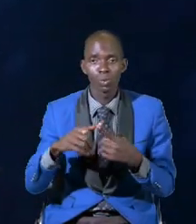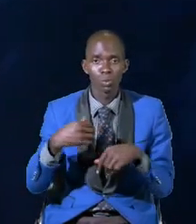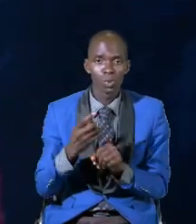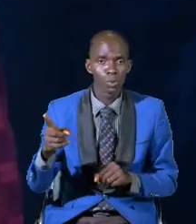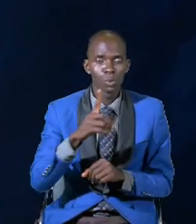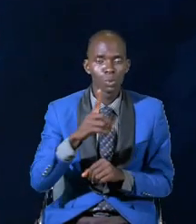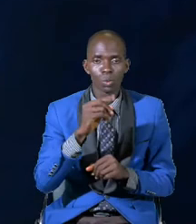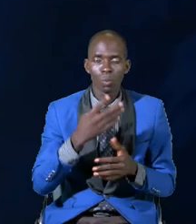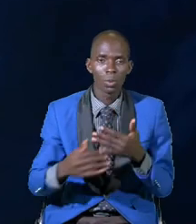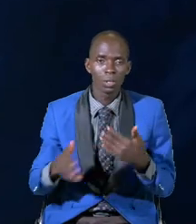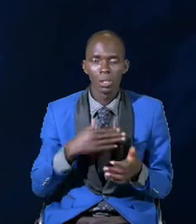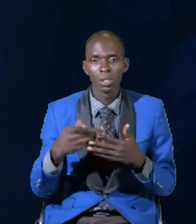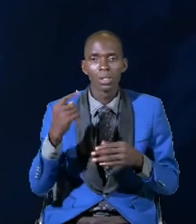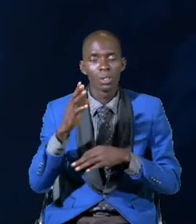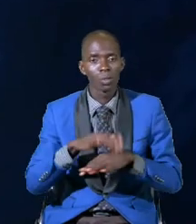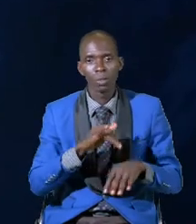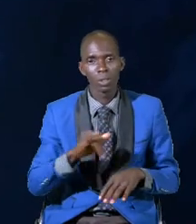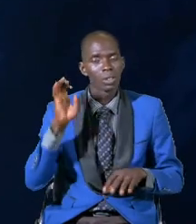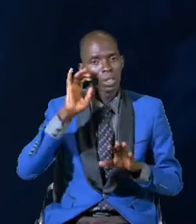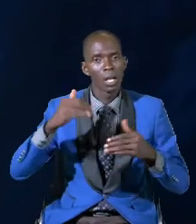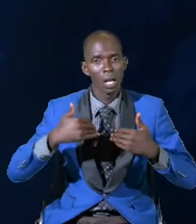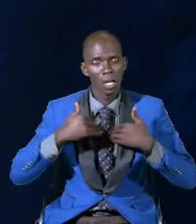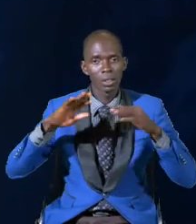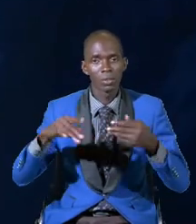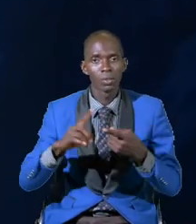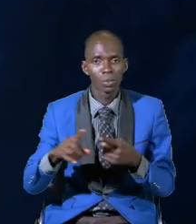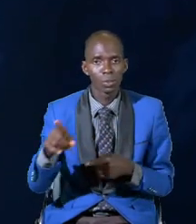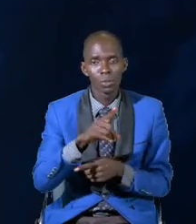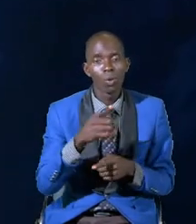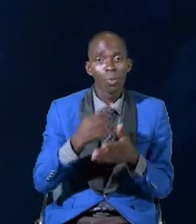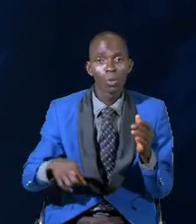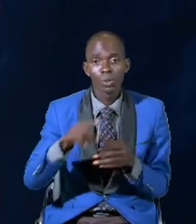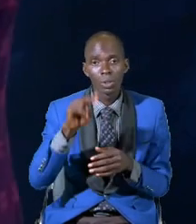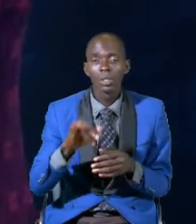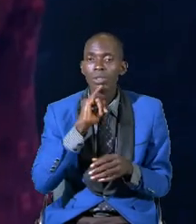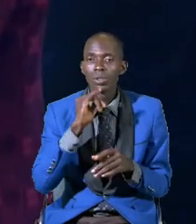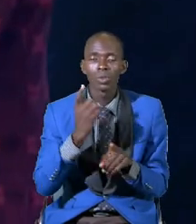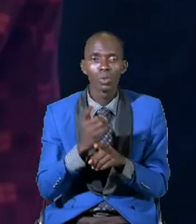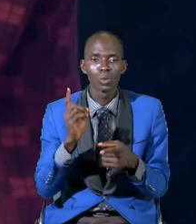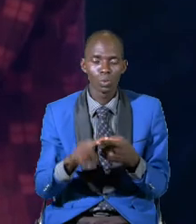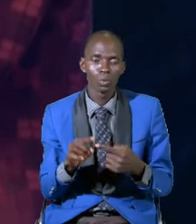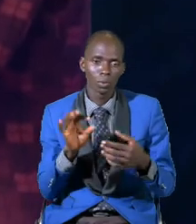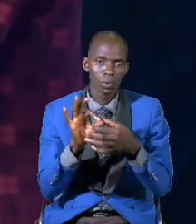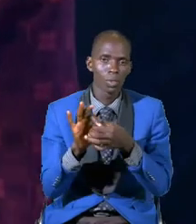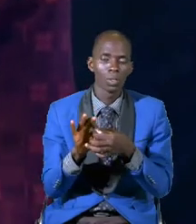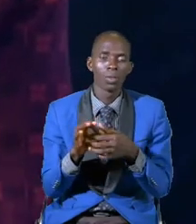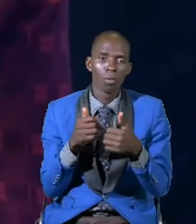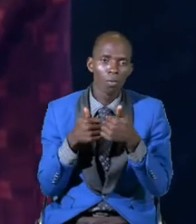whatever calling he has given you. All you need to do is connect. Follow me, you'll follow the